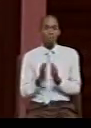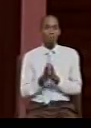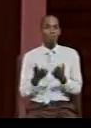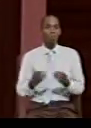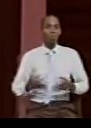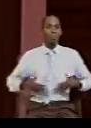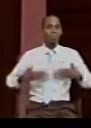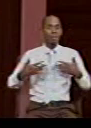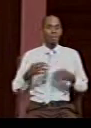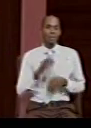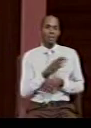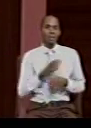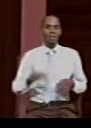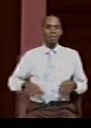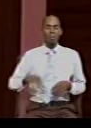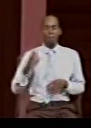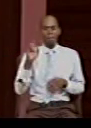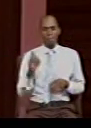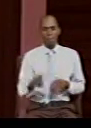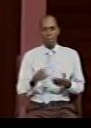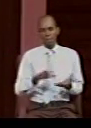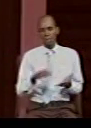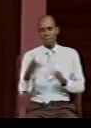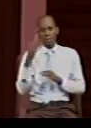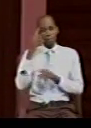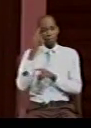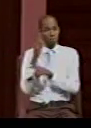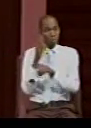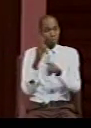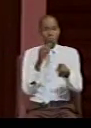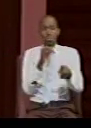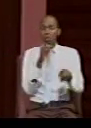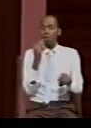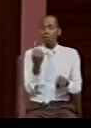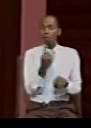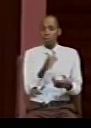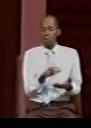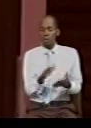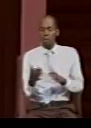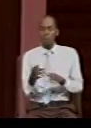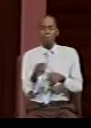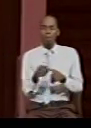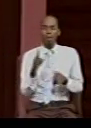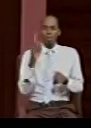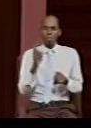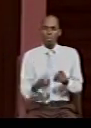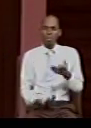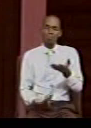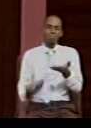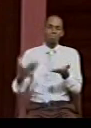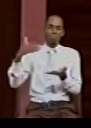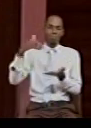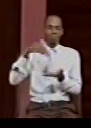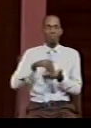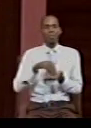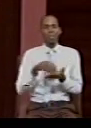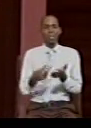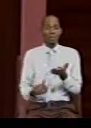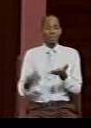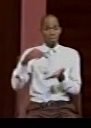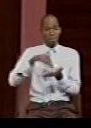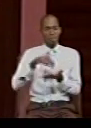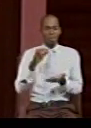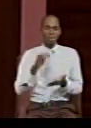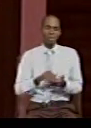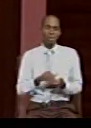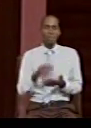Christ must die for you. But not only die, he must rise again. And now he tells us